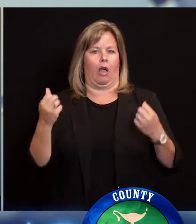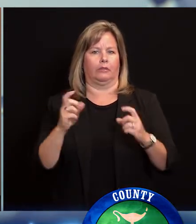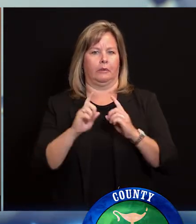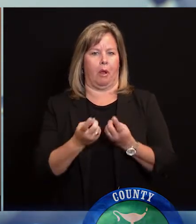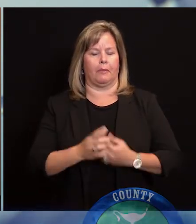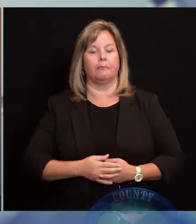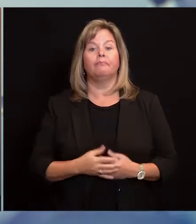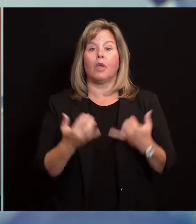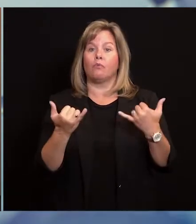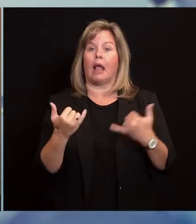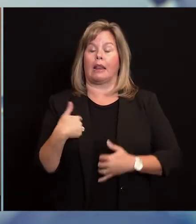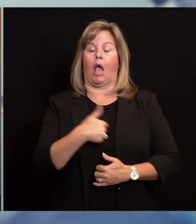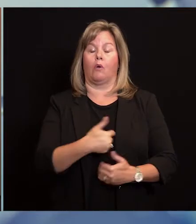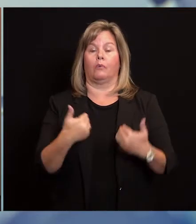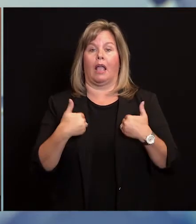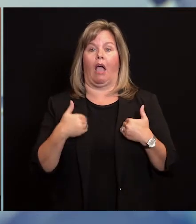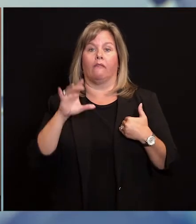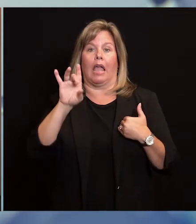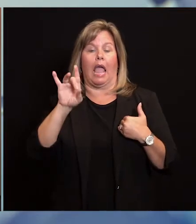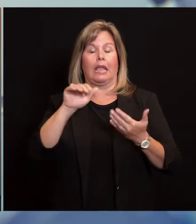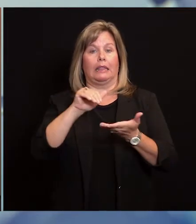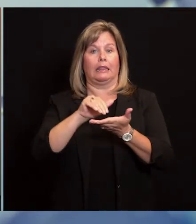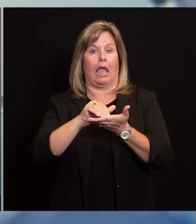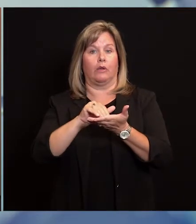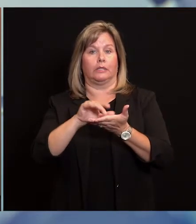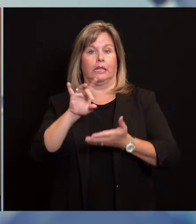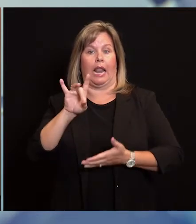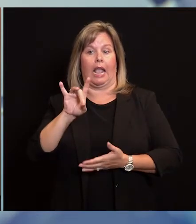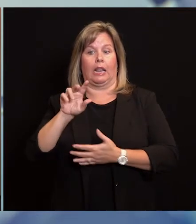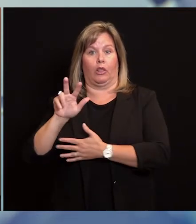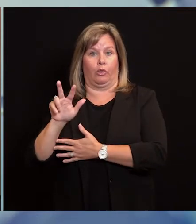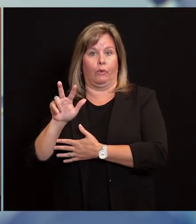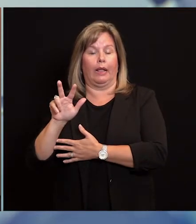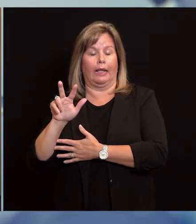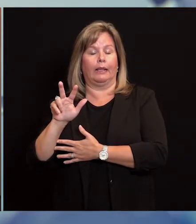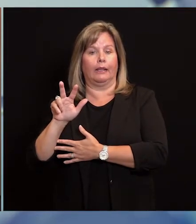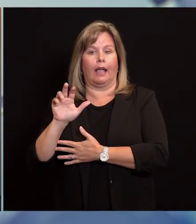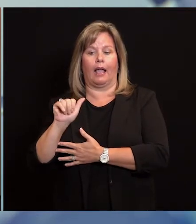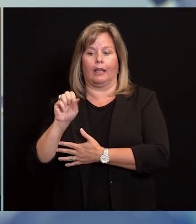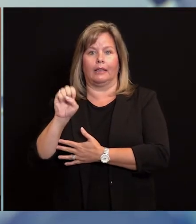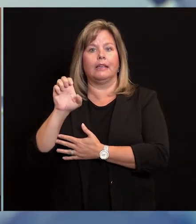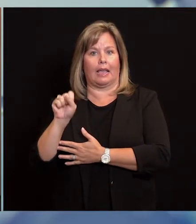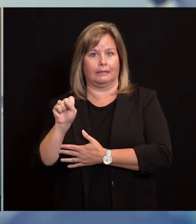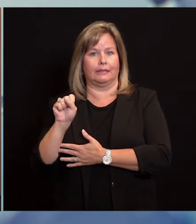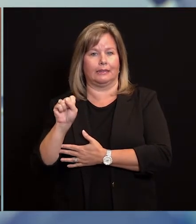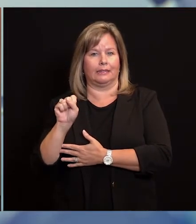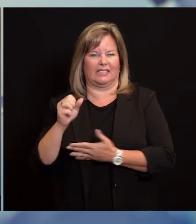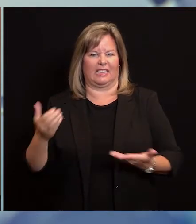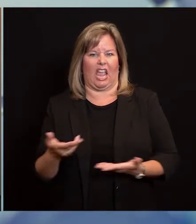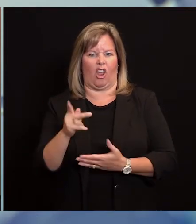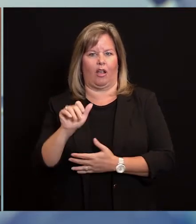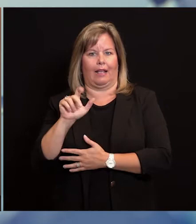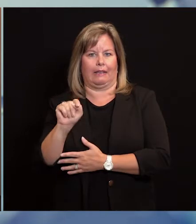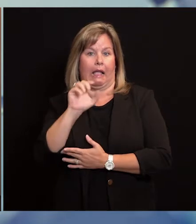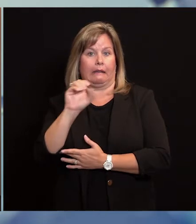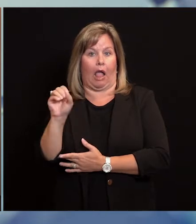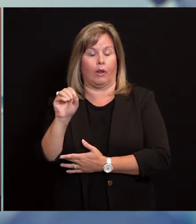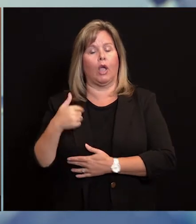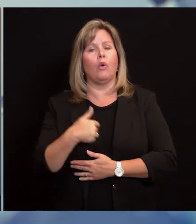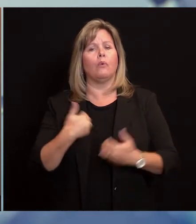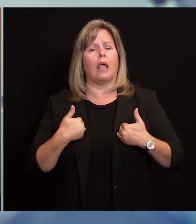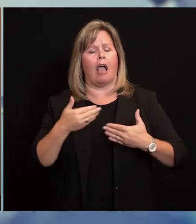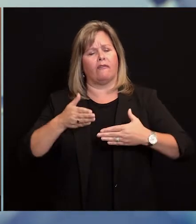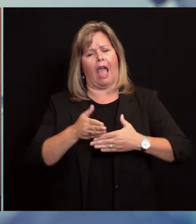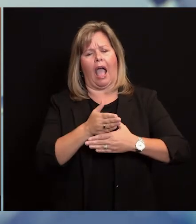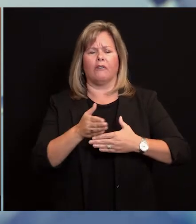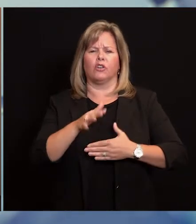we're standing at 8,083 diagnosed cases of COVID-19 in Kent County, still seeing an average of about 40